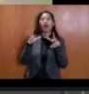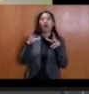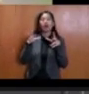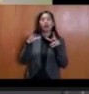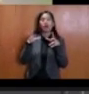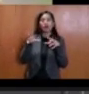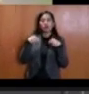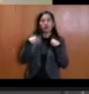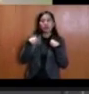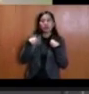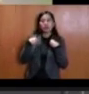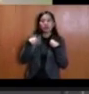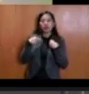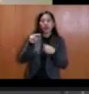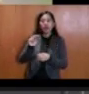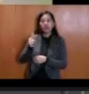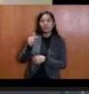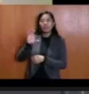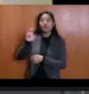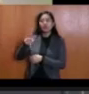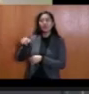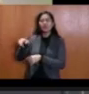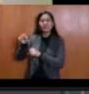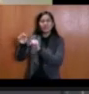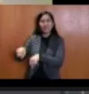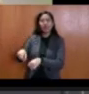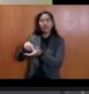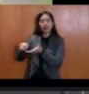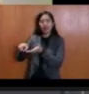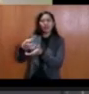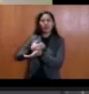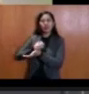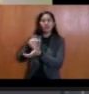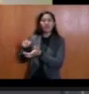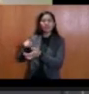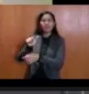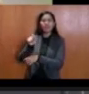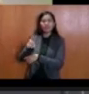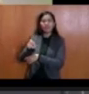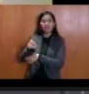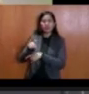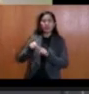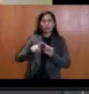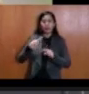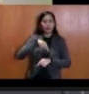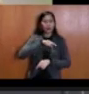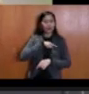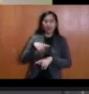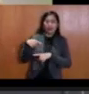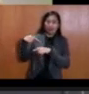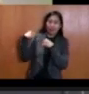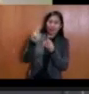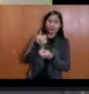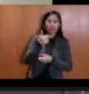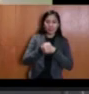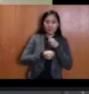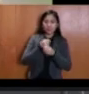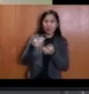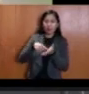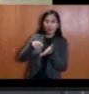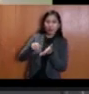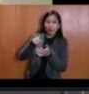has the capacity to pay its franchise tax. We paid $14.9 billion over 10 years by